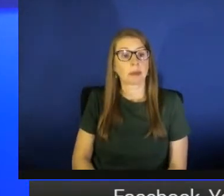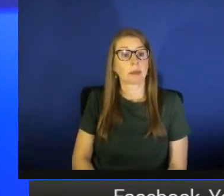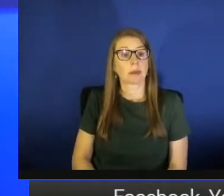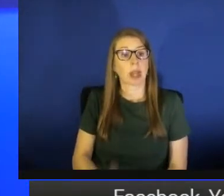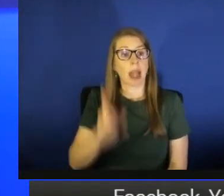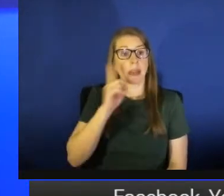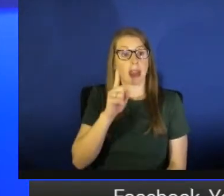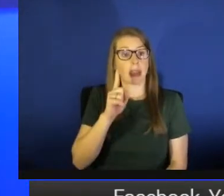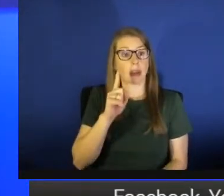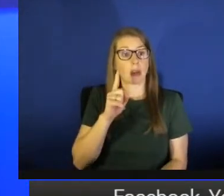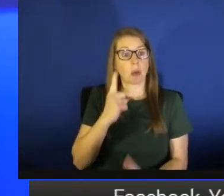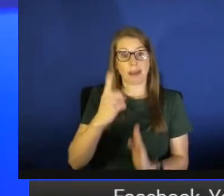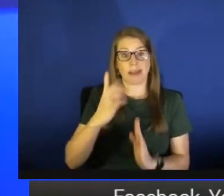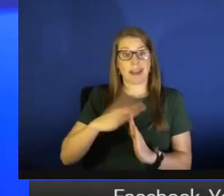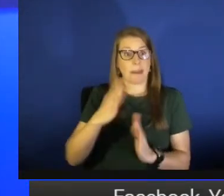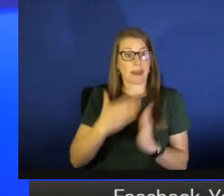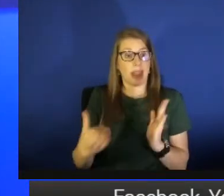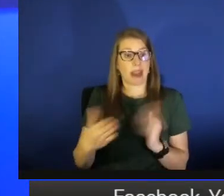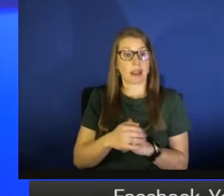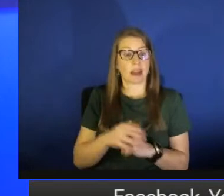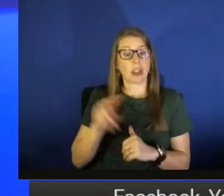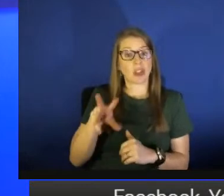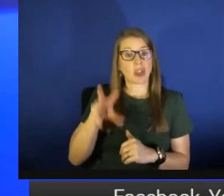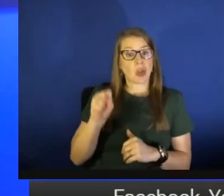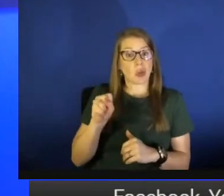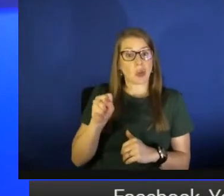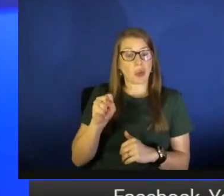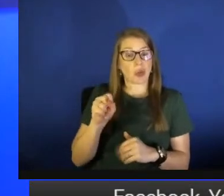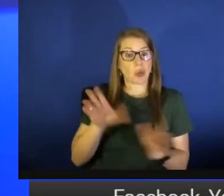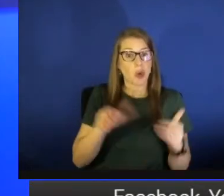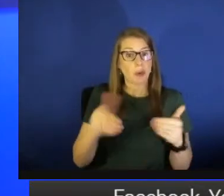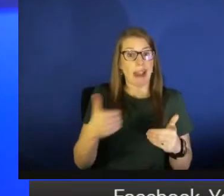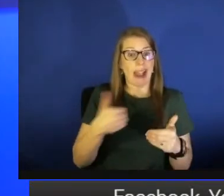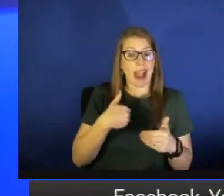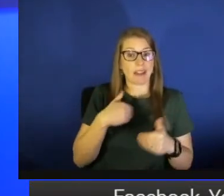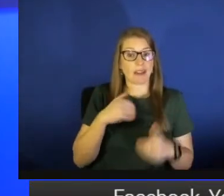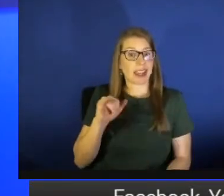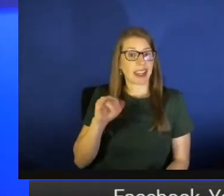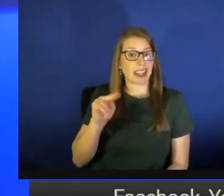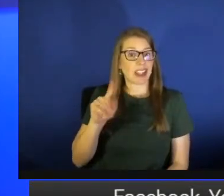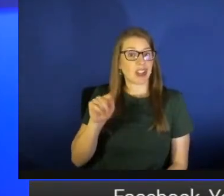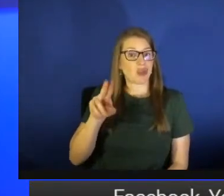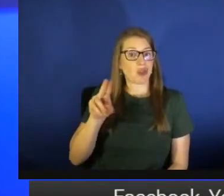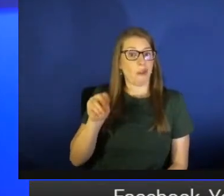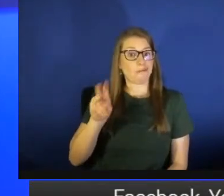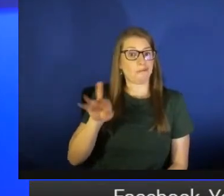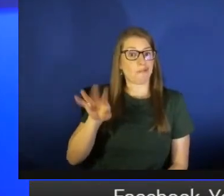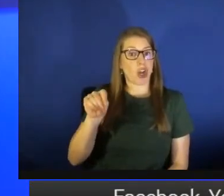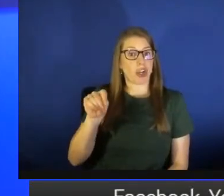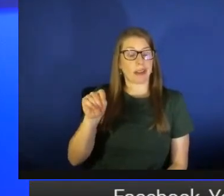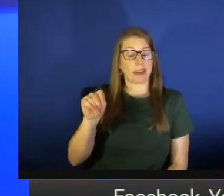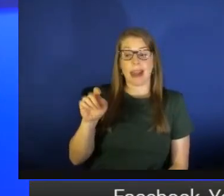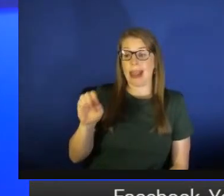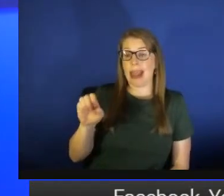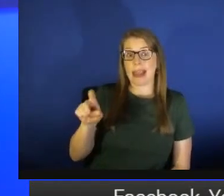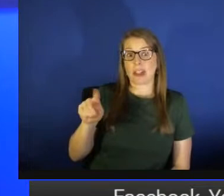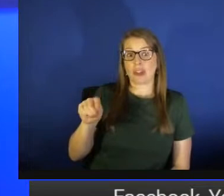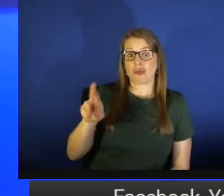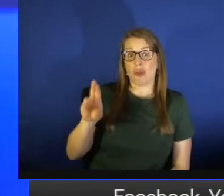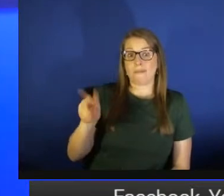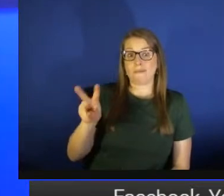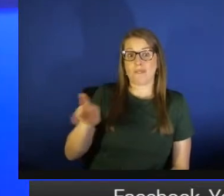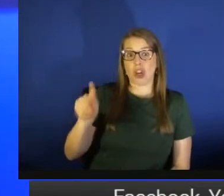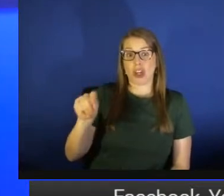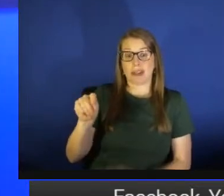things, every newsroom has introverts and extroverts, as does everyone in life. Mm-hmm. And the pandemic played to different things. For the extroverts, it was